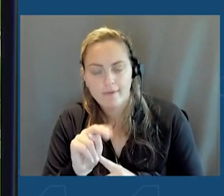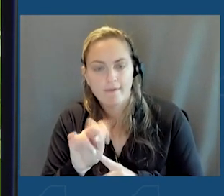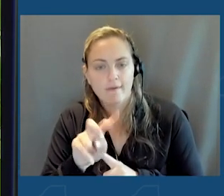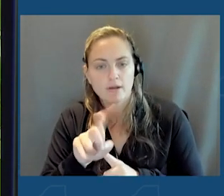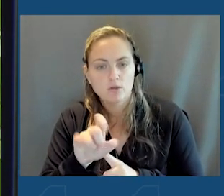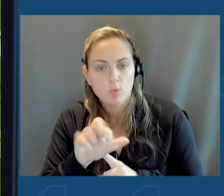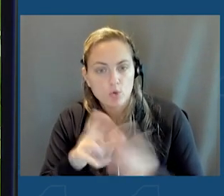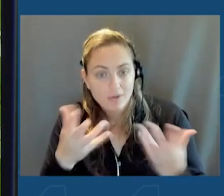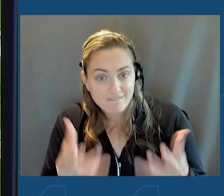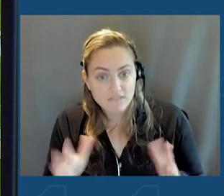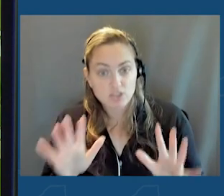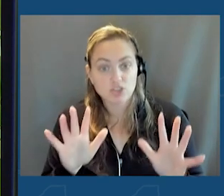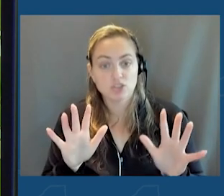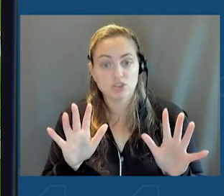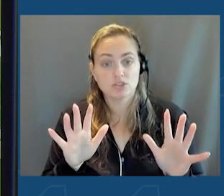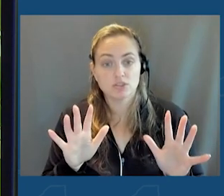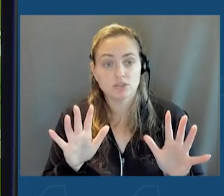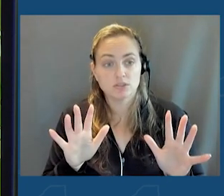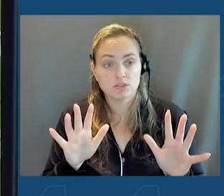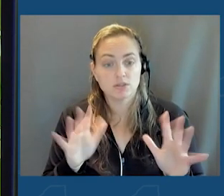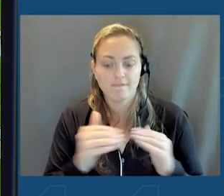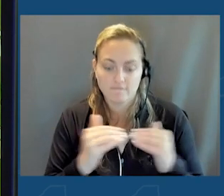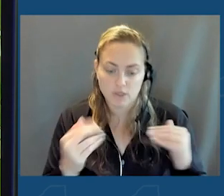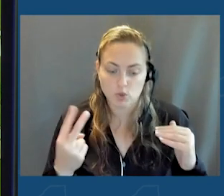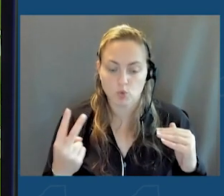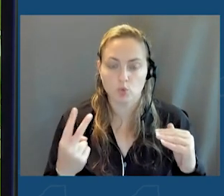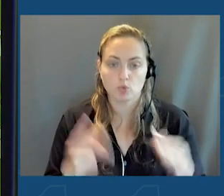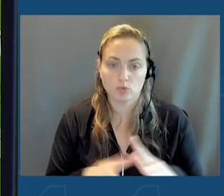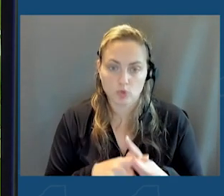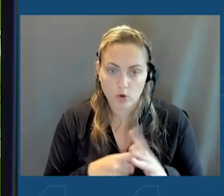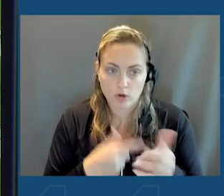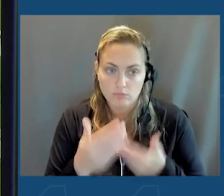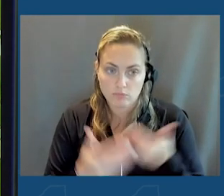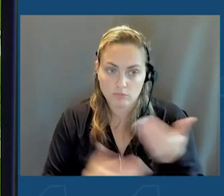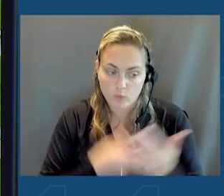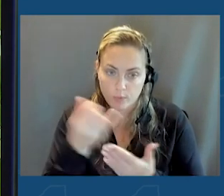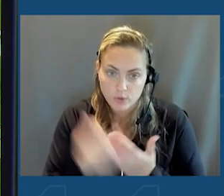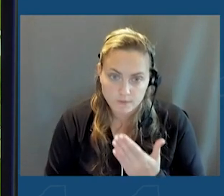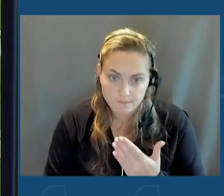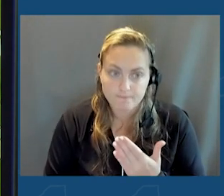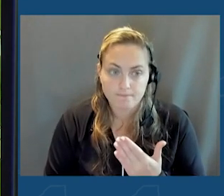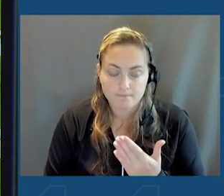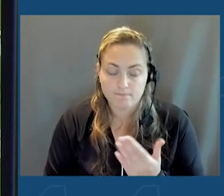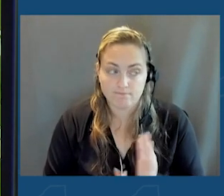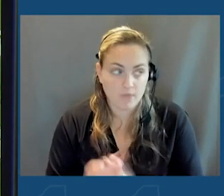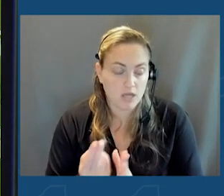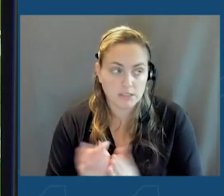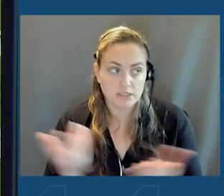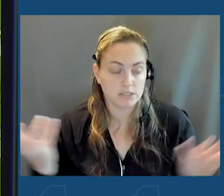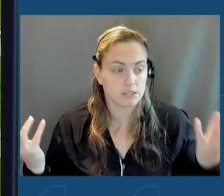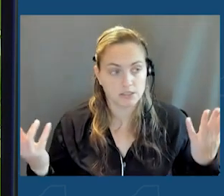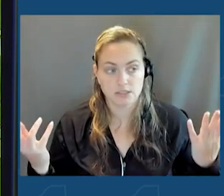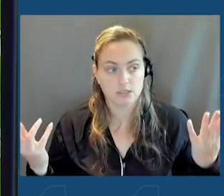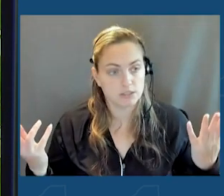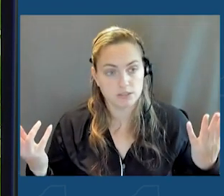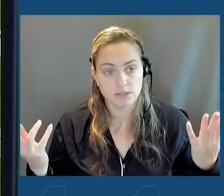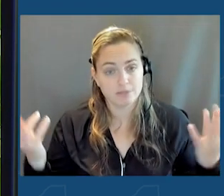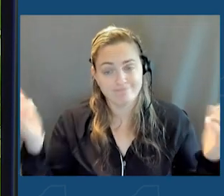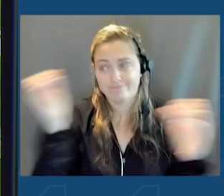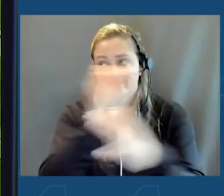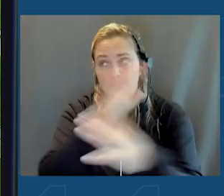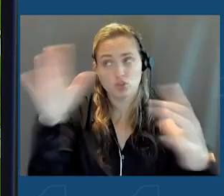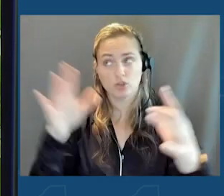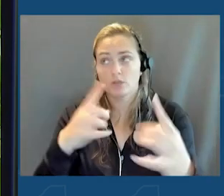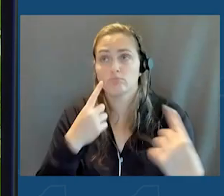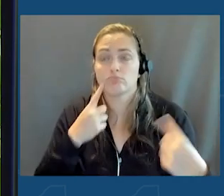completed. And phase 2 of this project, honestly, is a dream come